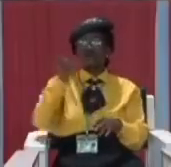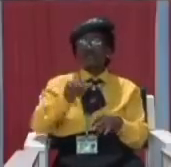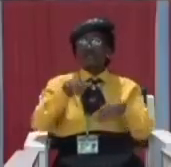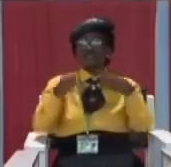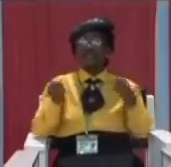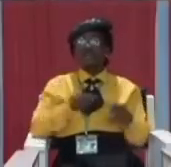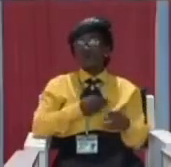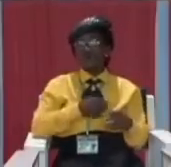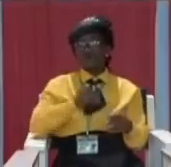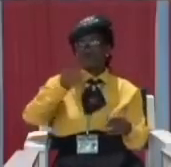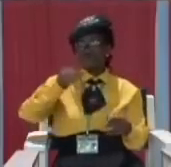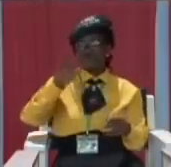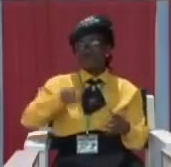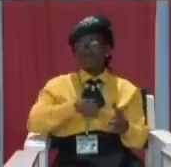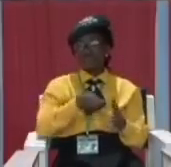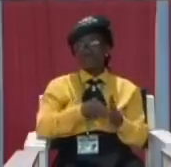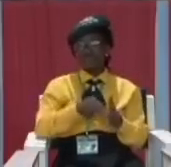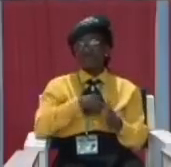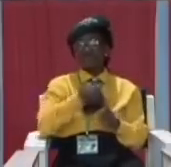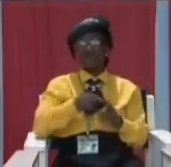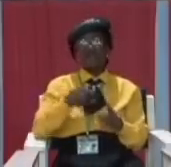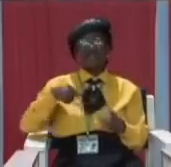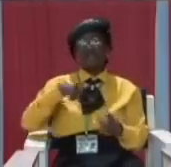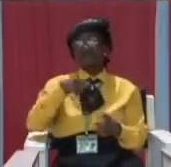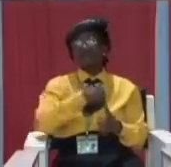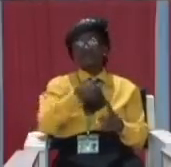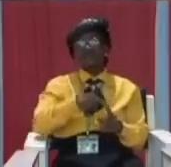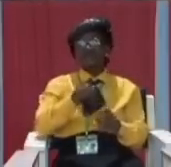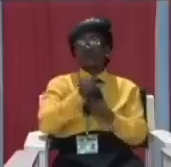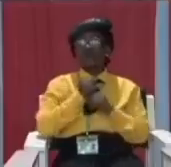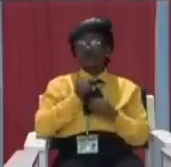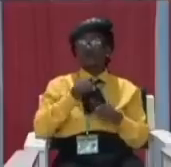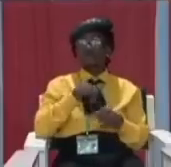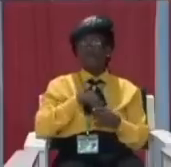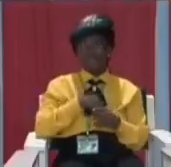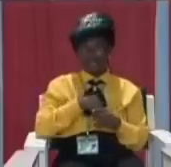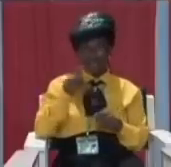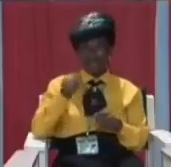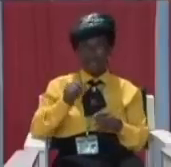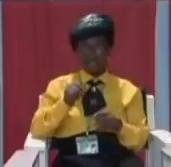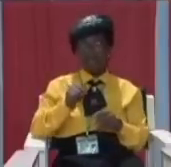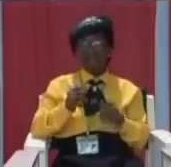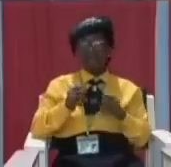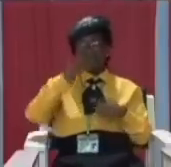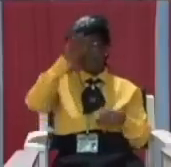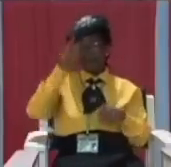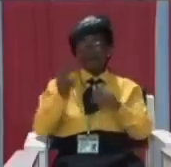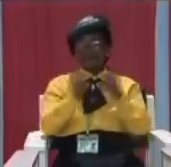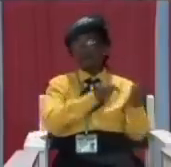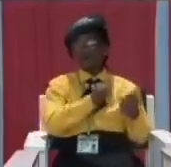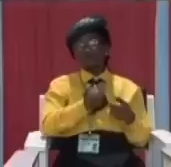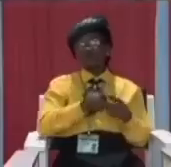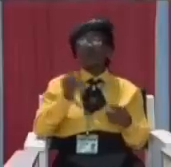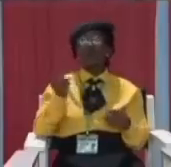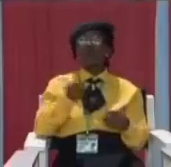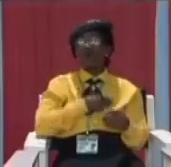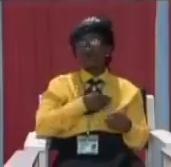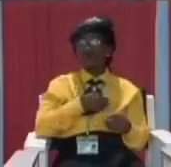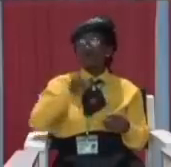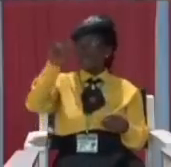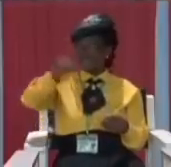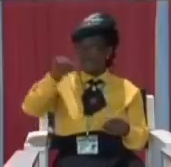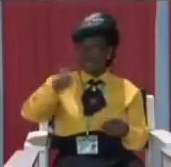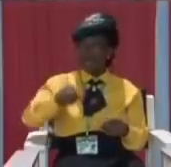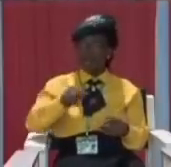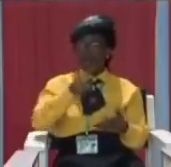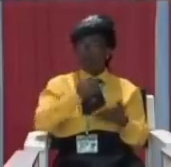And we got in, the man of God turned to us. Yes, what can I do for you?